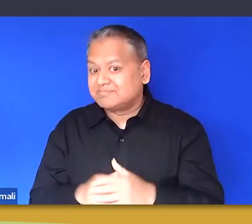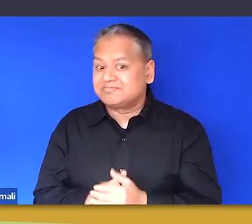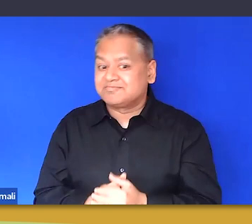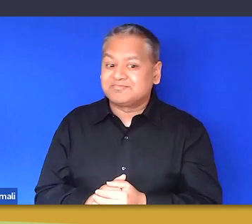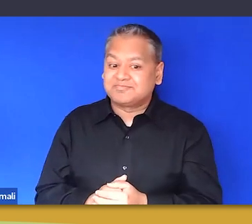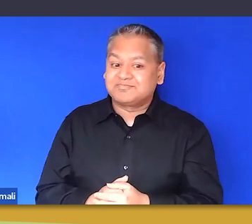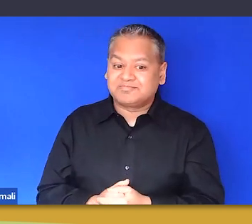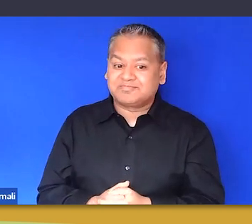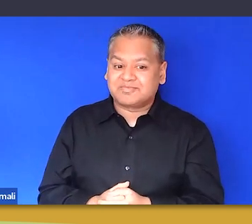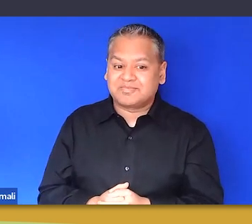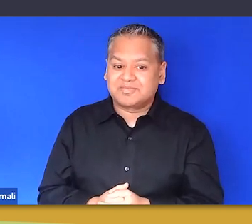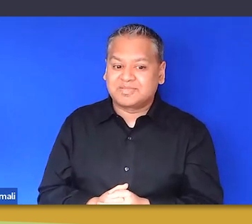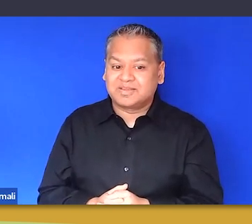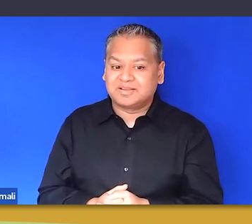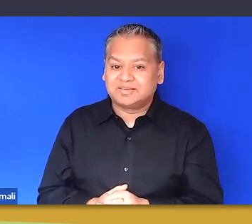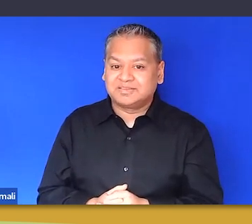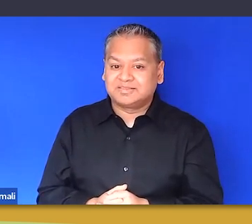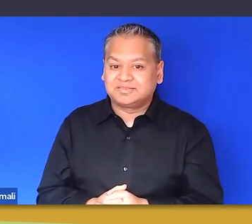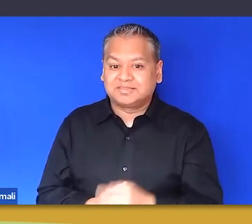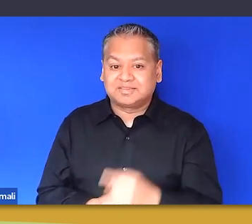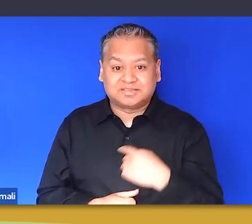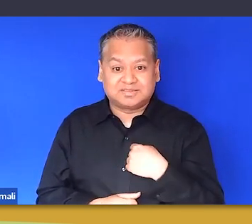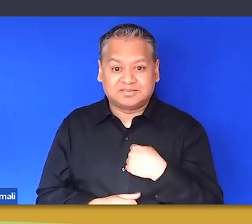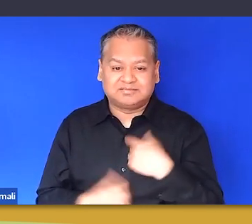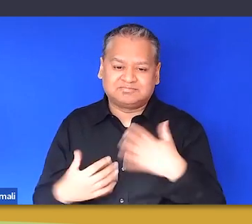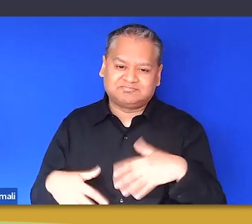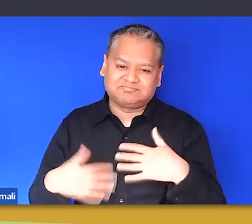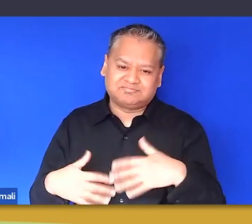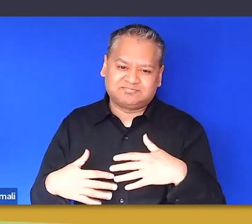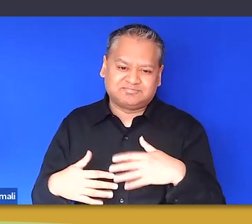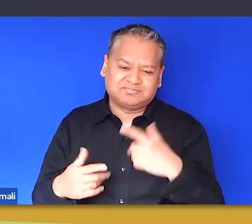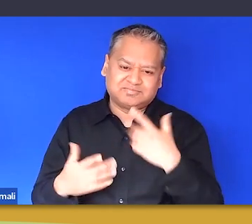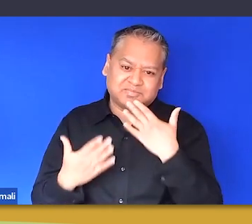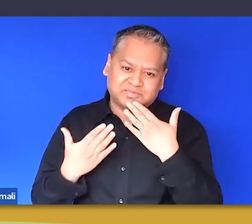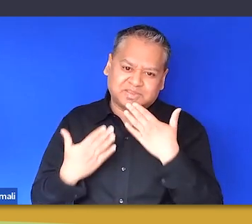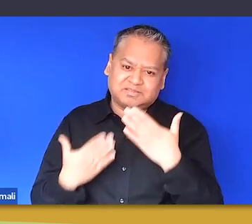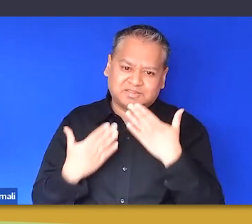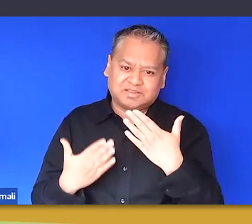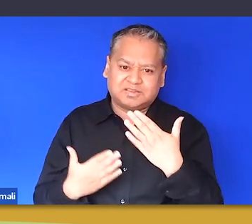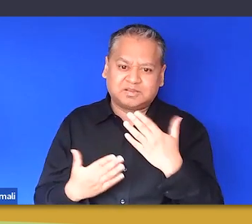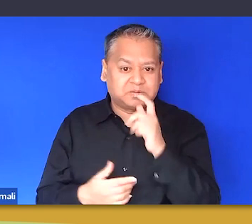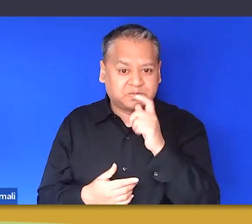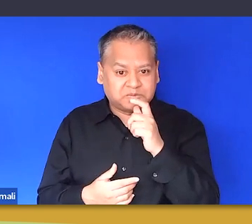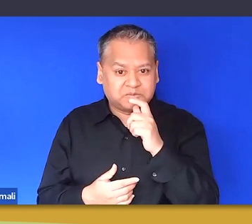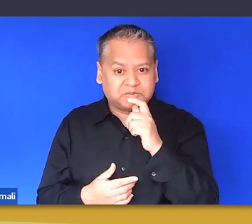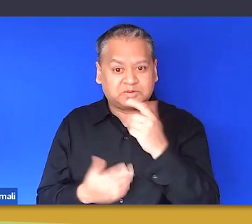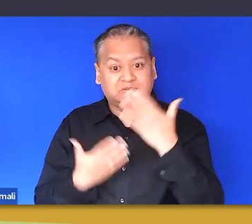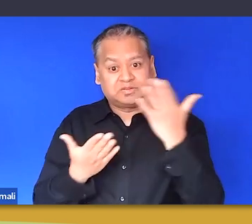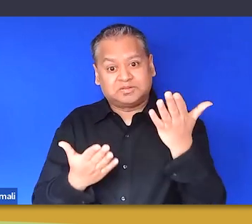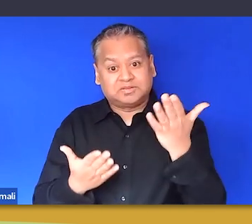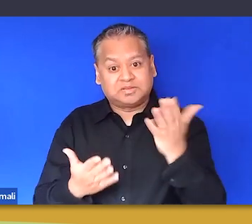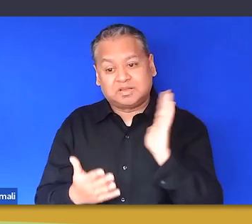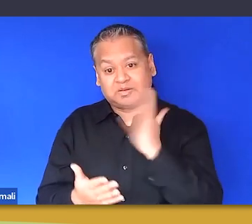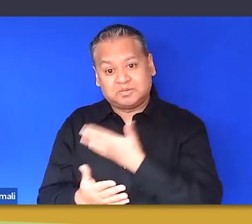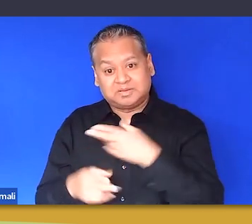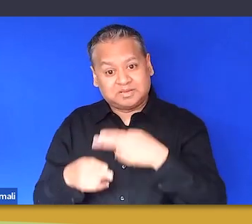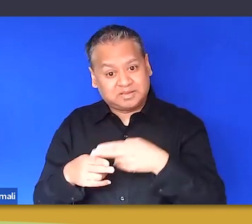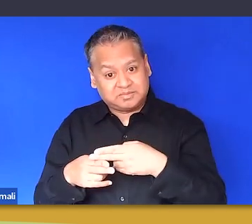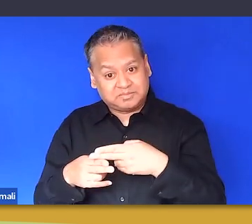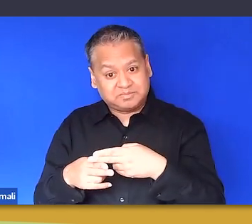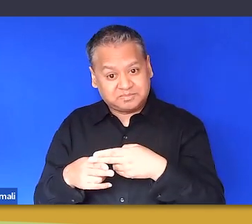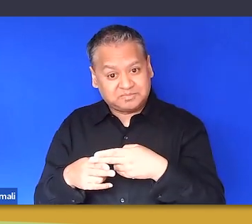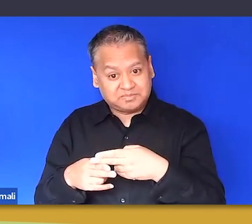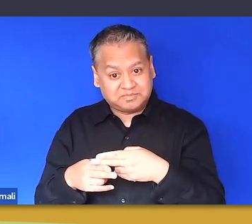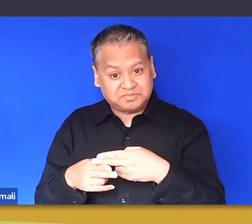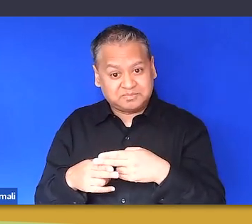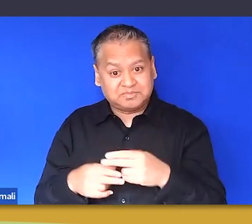I am so grateful to the people that nominated us, myself, but more so to